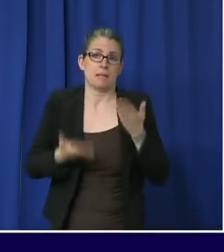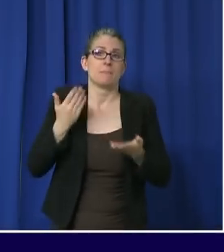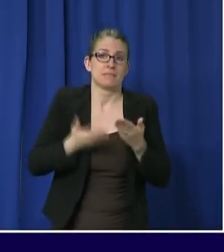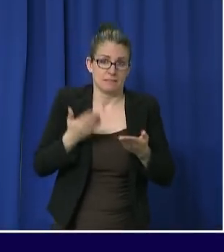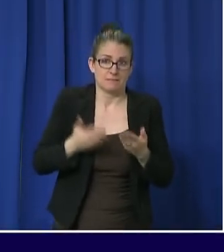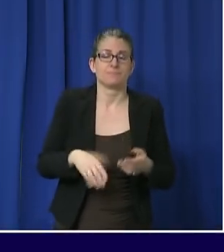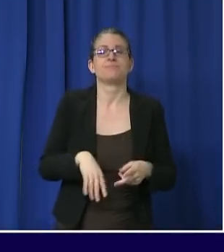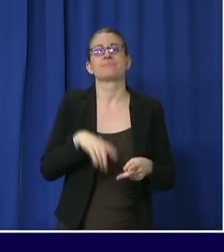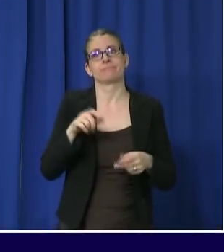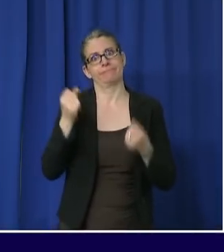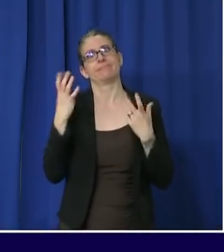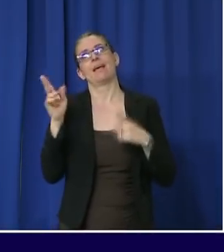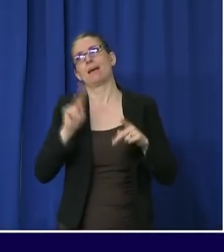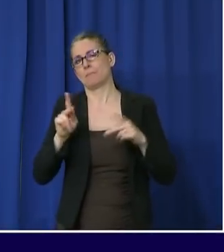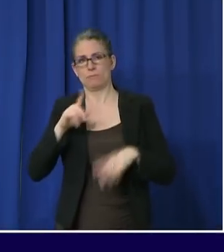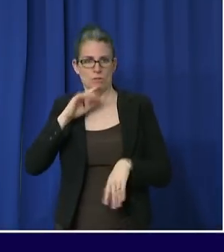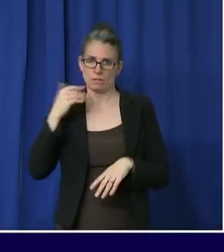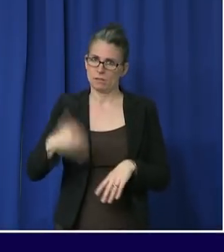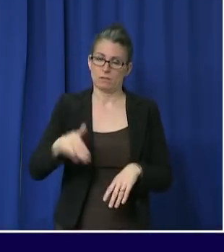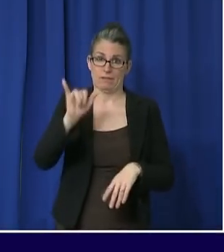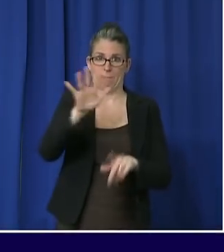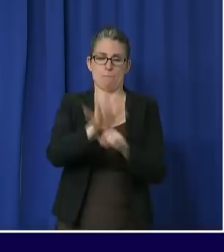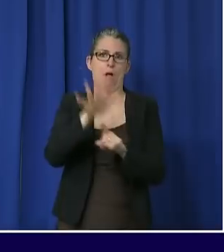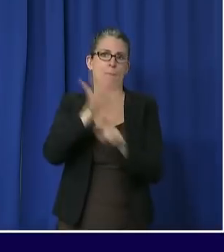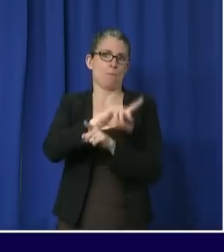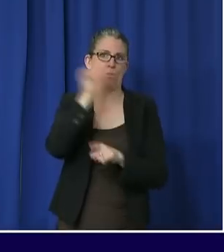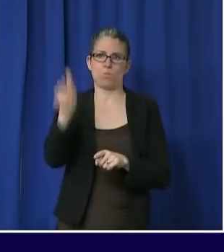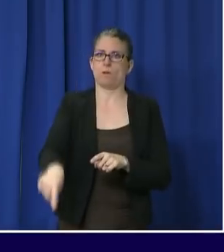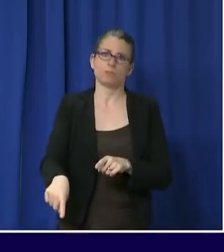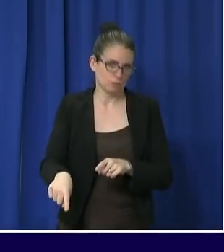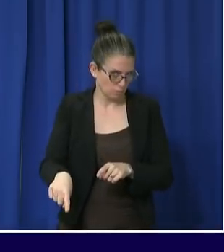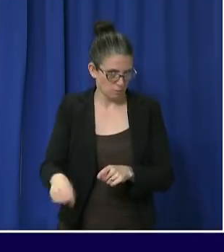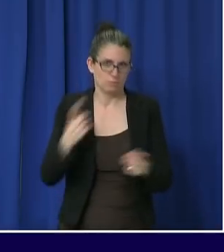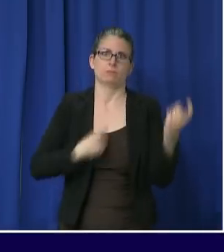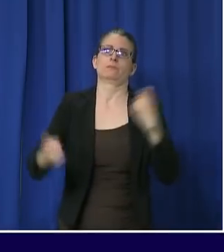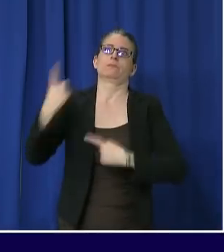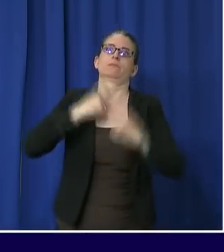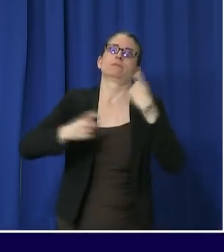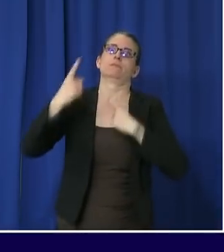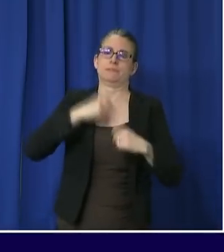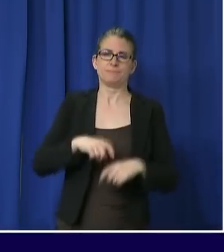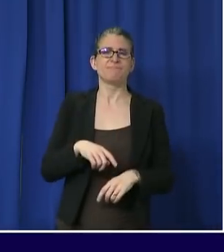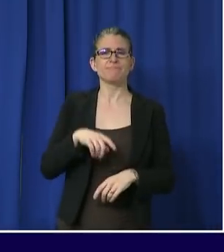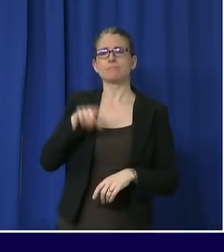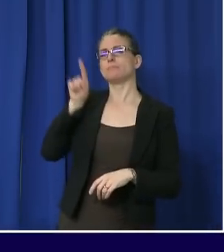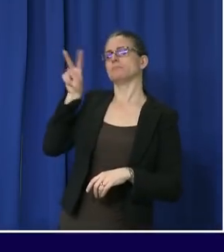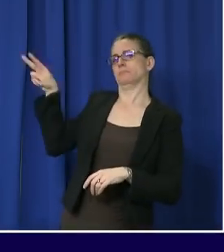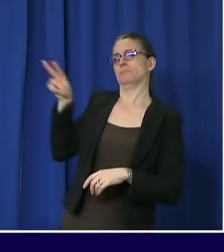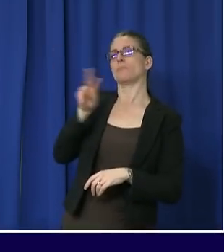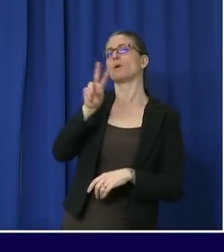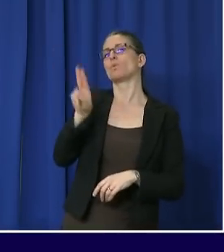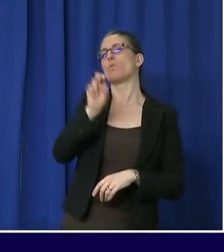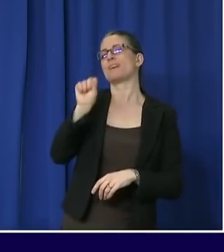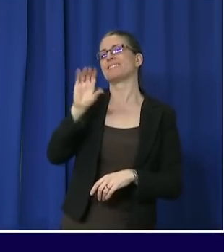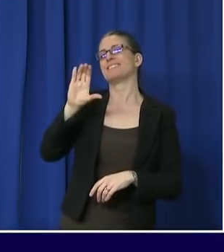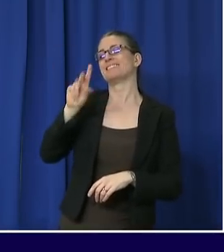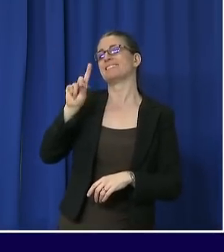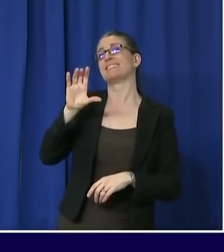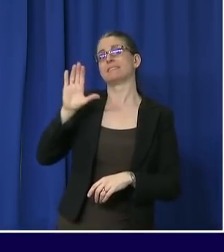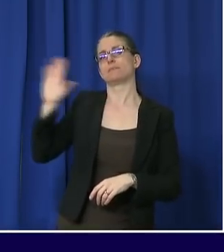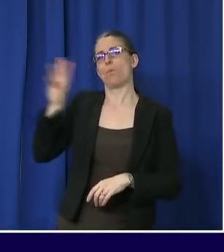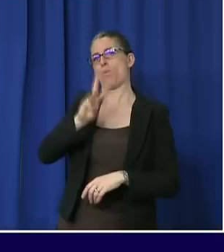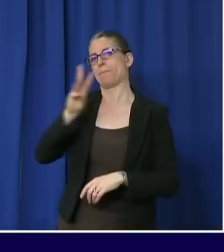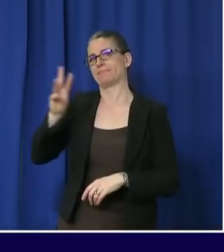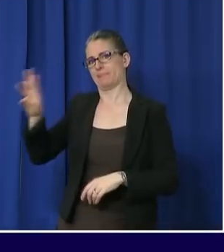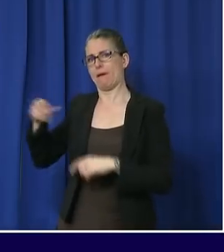We at the Maine CDC have been in touch with our colleagues at the United States Department of Health and Human Services over the weekend about